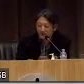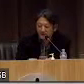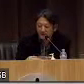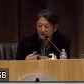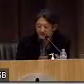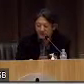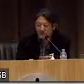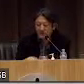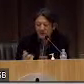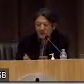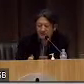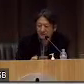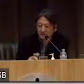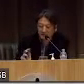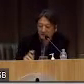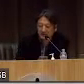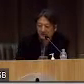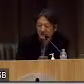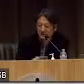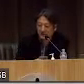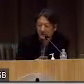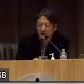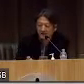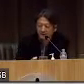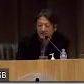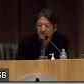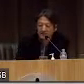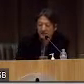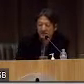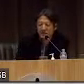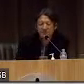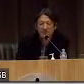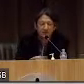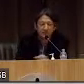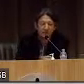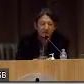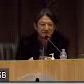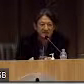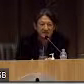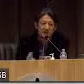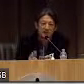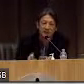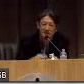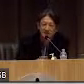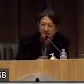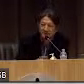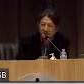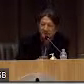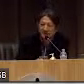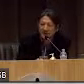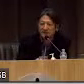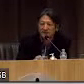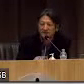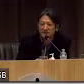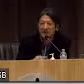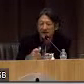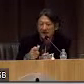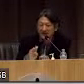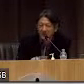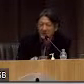other experience that I'm going to skip. The vaccination